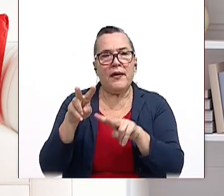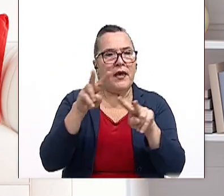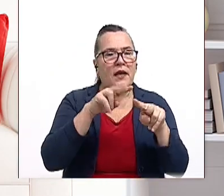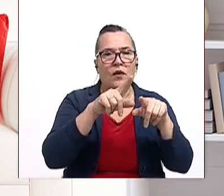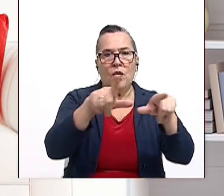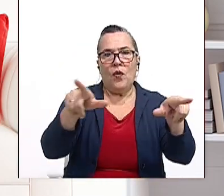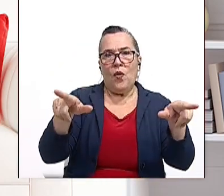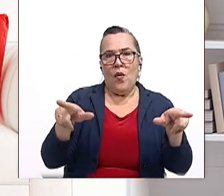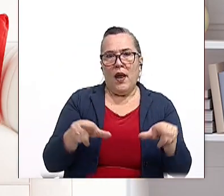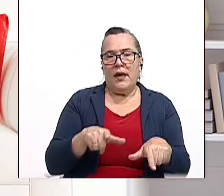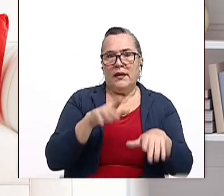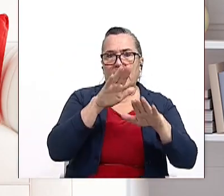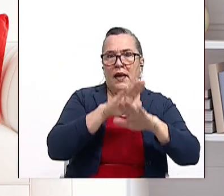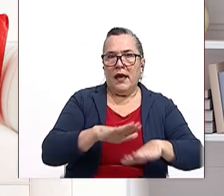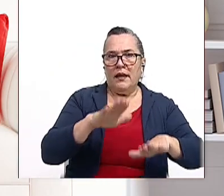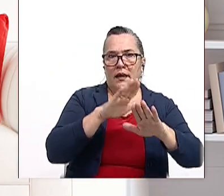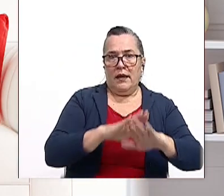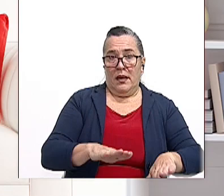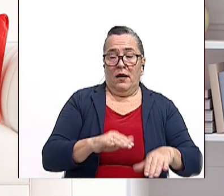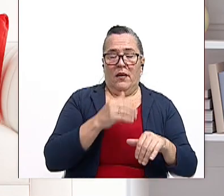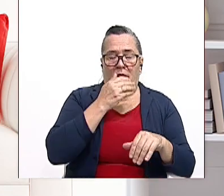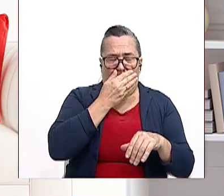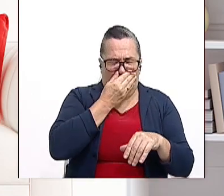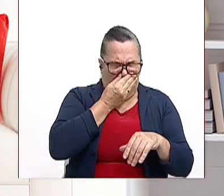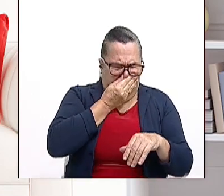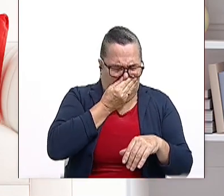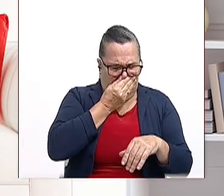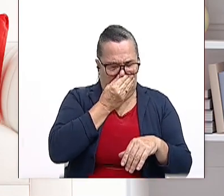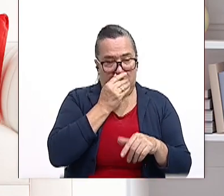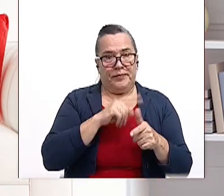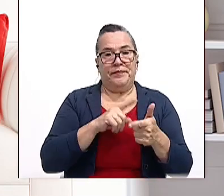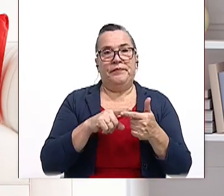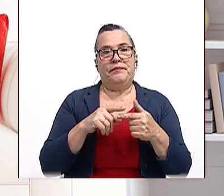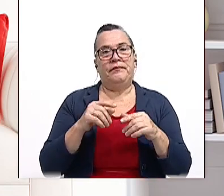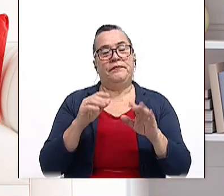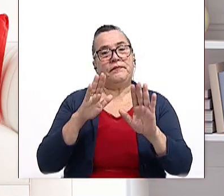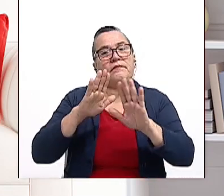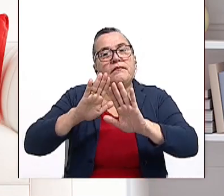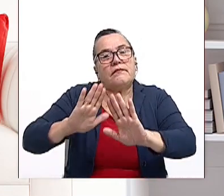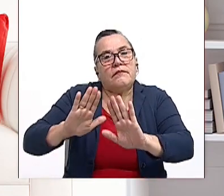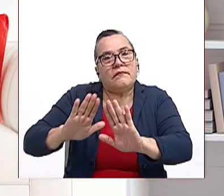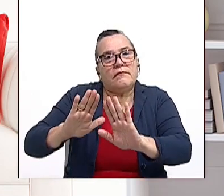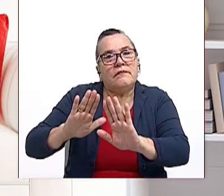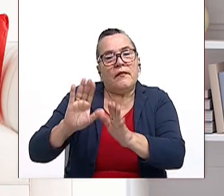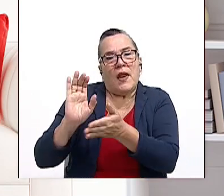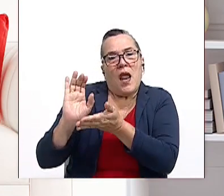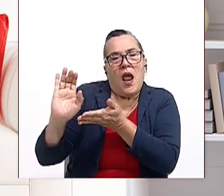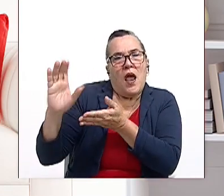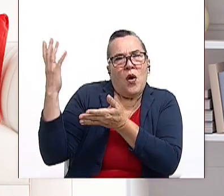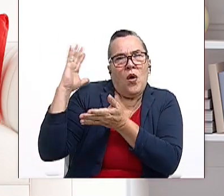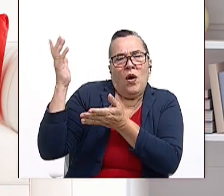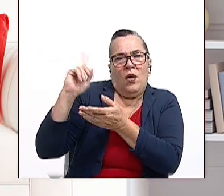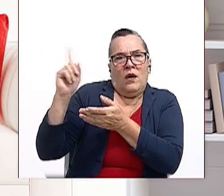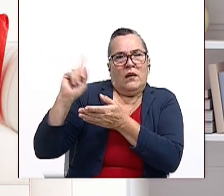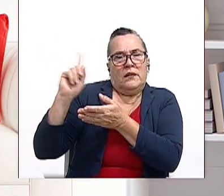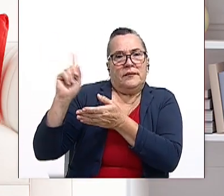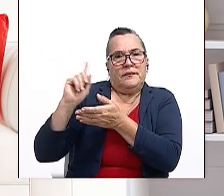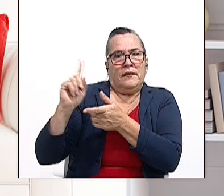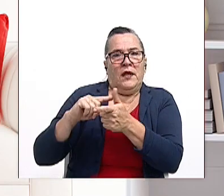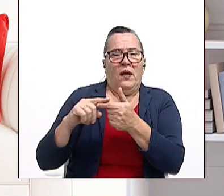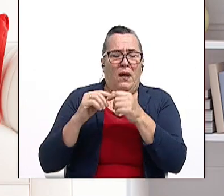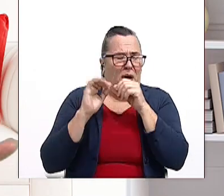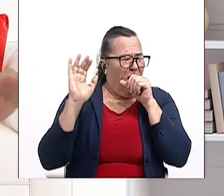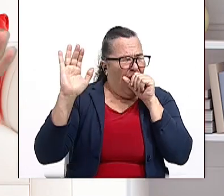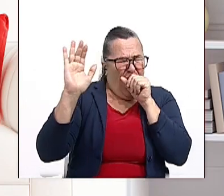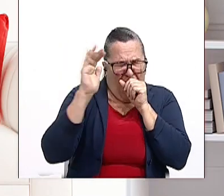place, okay? You have to avoid loud noises, okay? And you have to make sure you